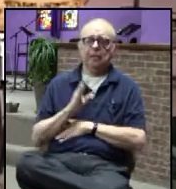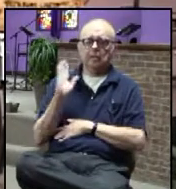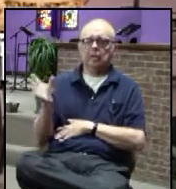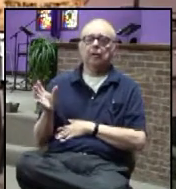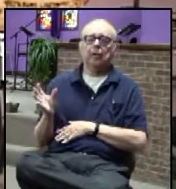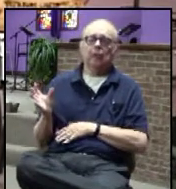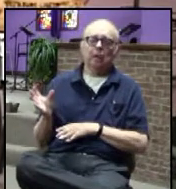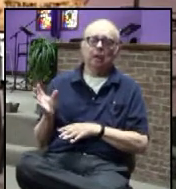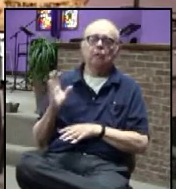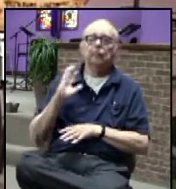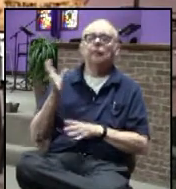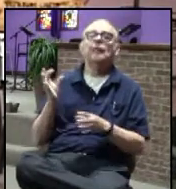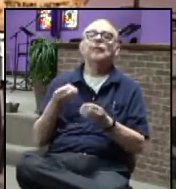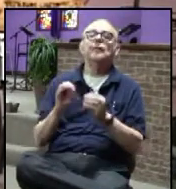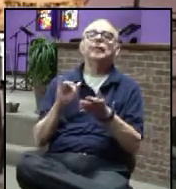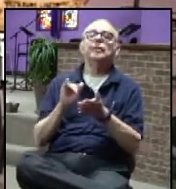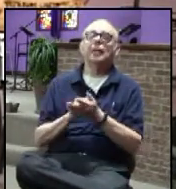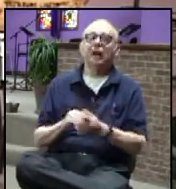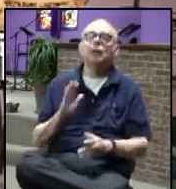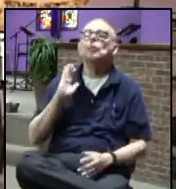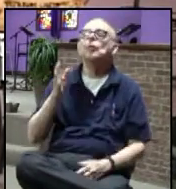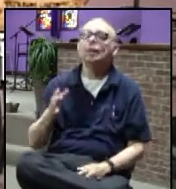get around to fixing it.